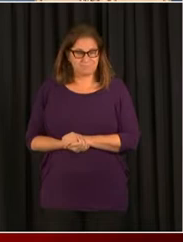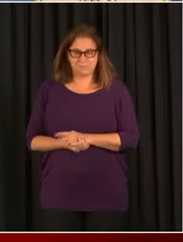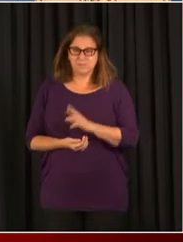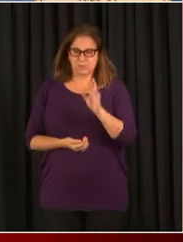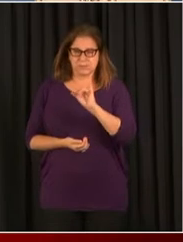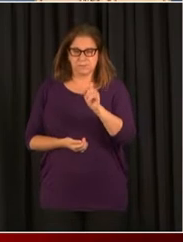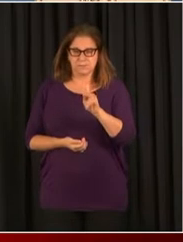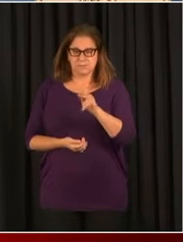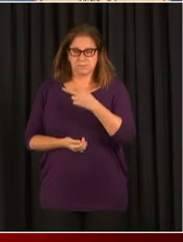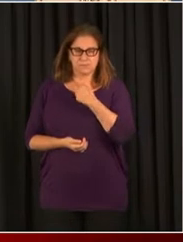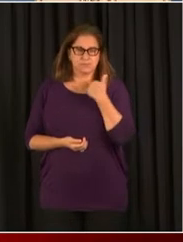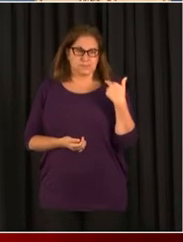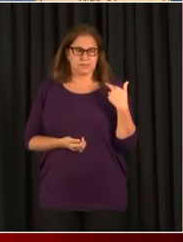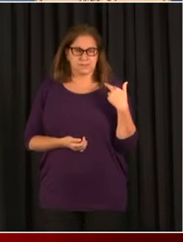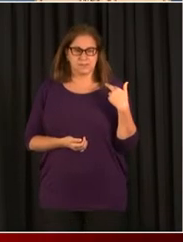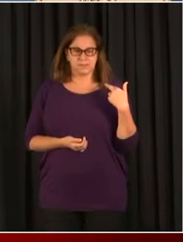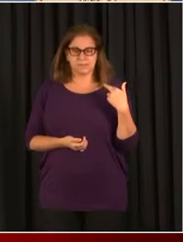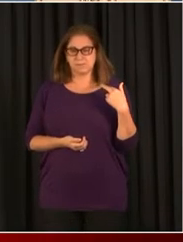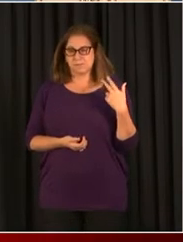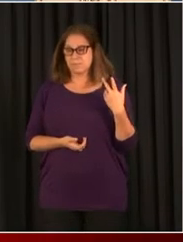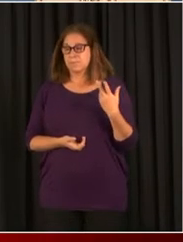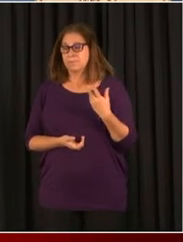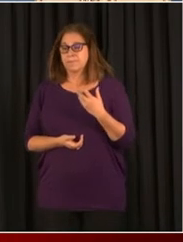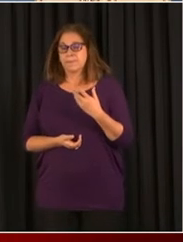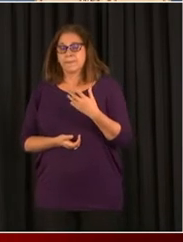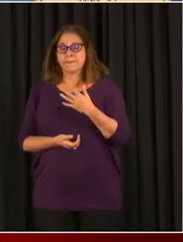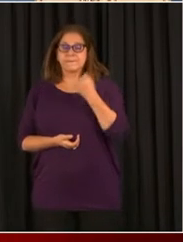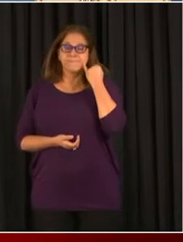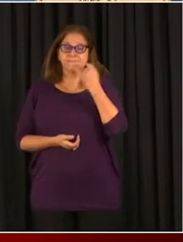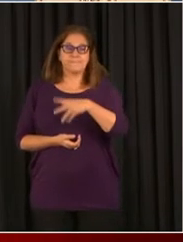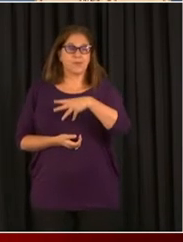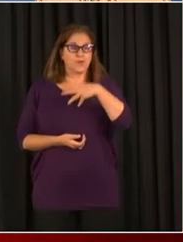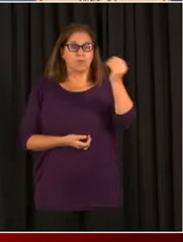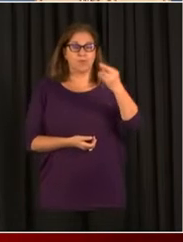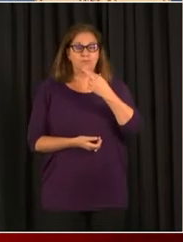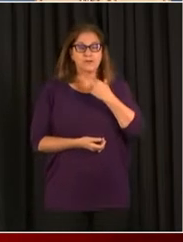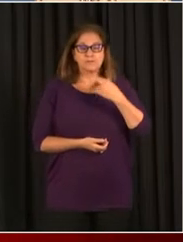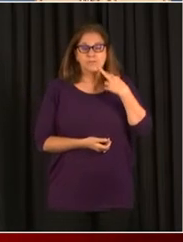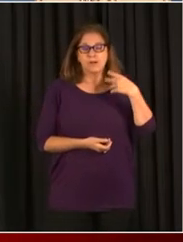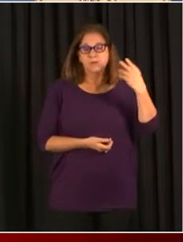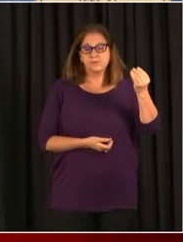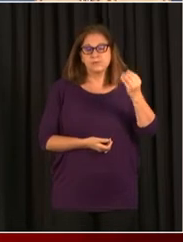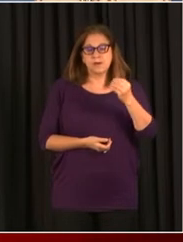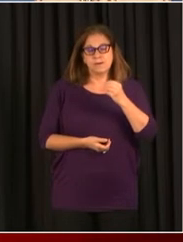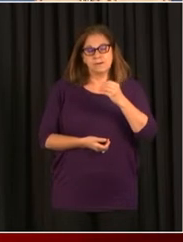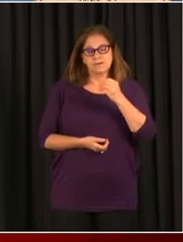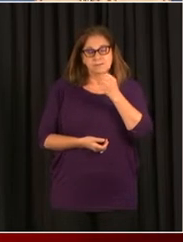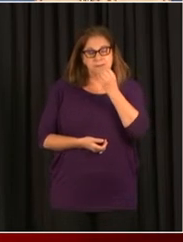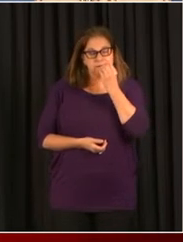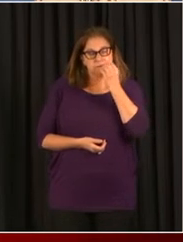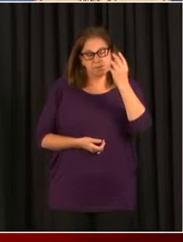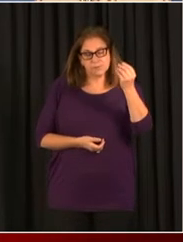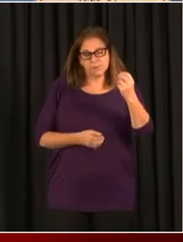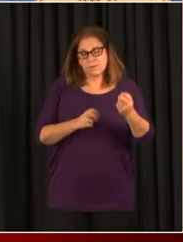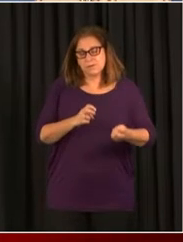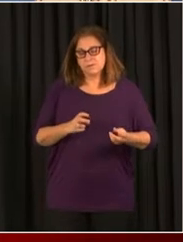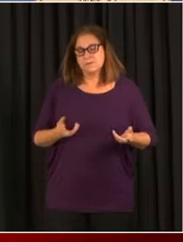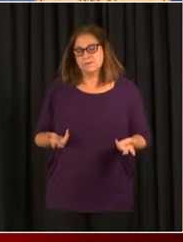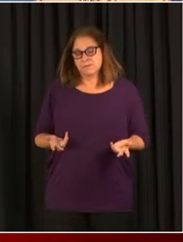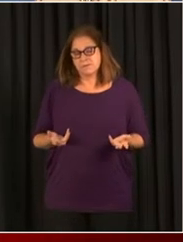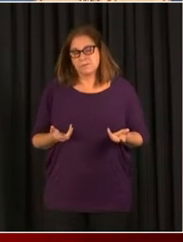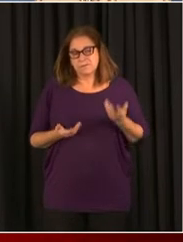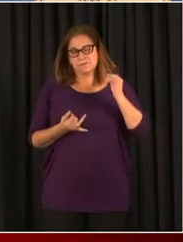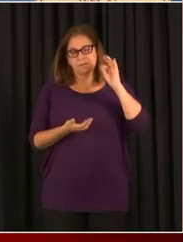National Capital Region while using everyday prevention measures, including wearing a face mask and social